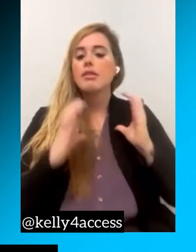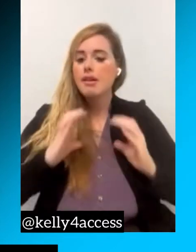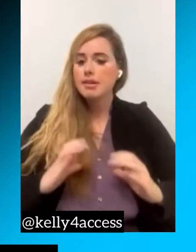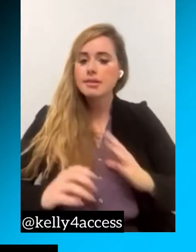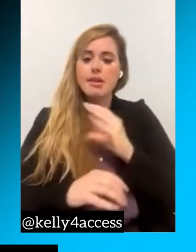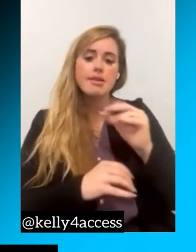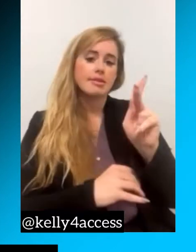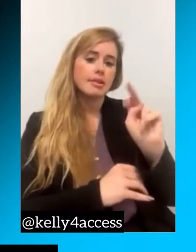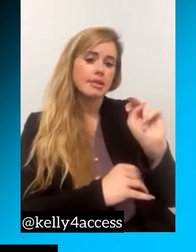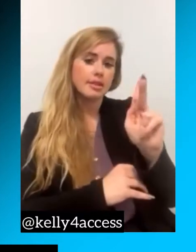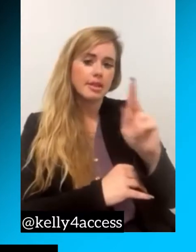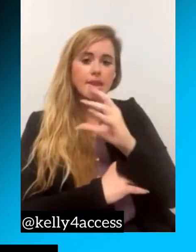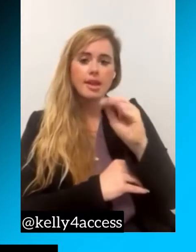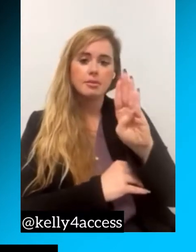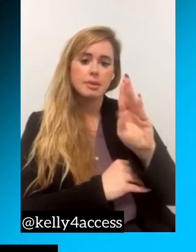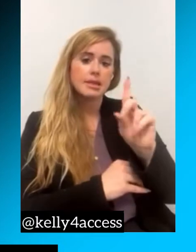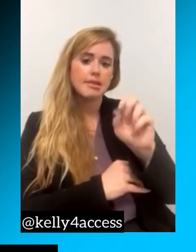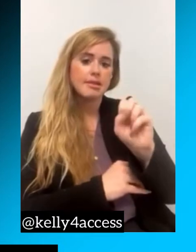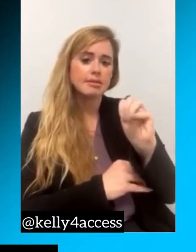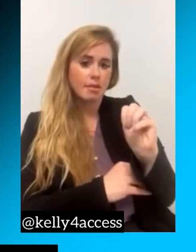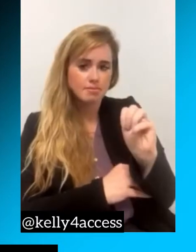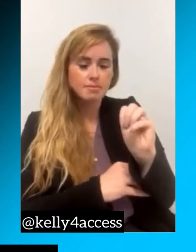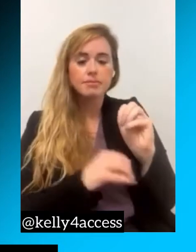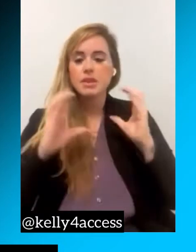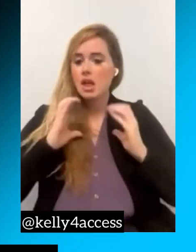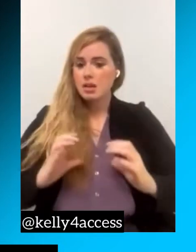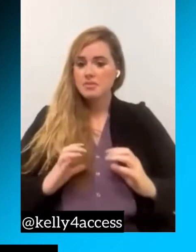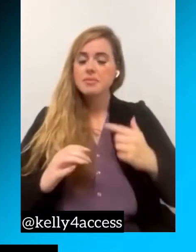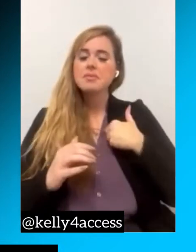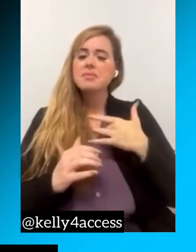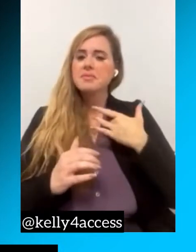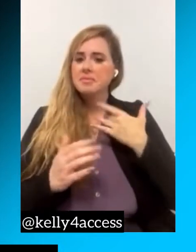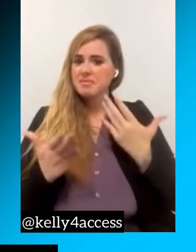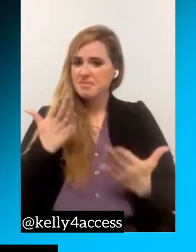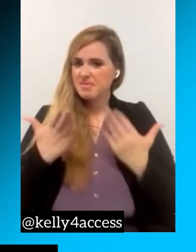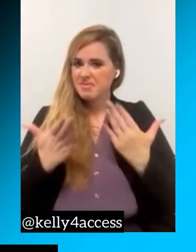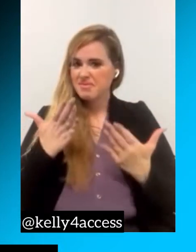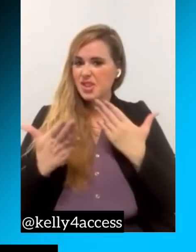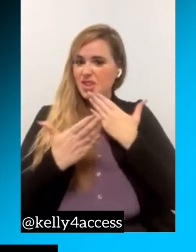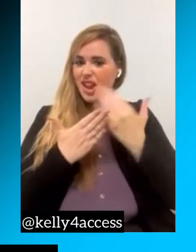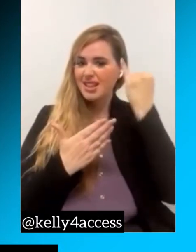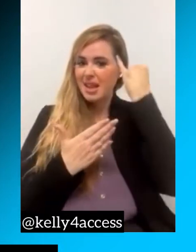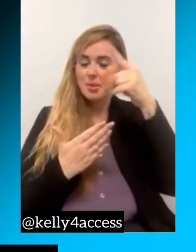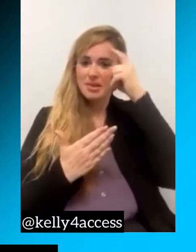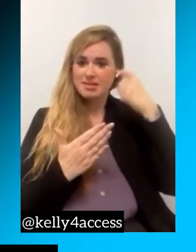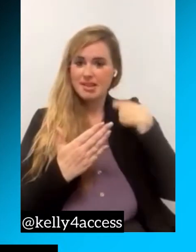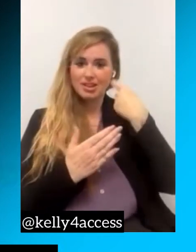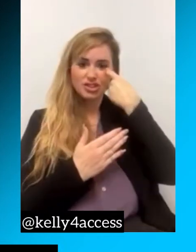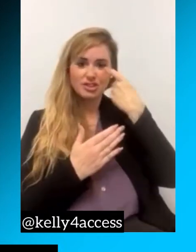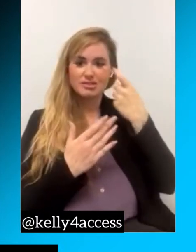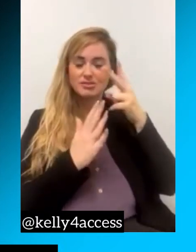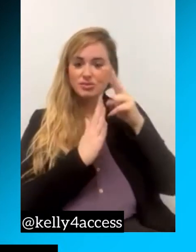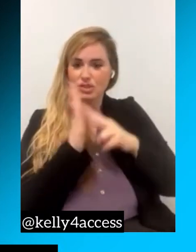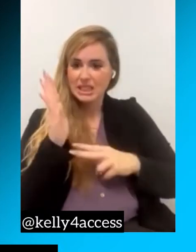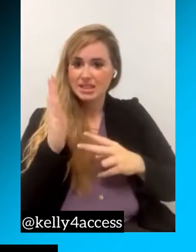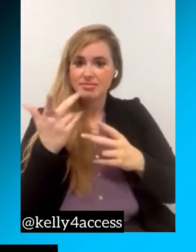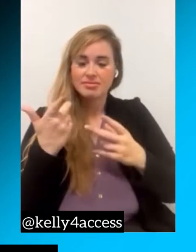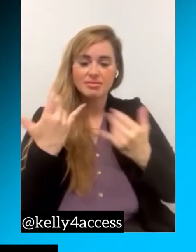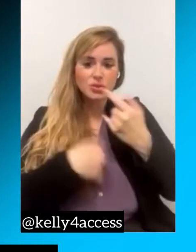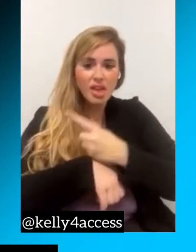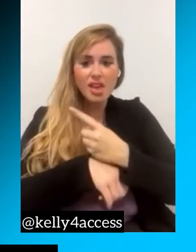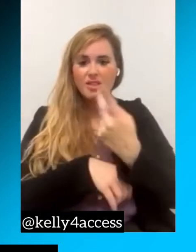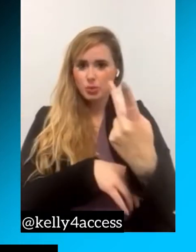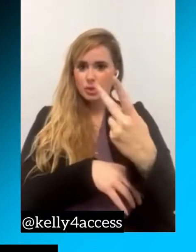clients. I'm thinking that it may be a good idea after reading what I wrote, what we read today and talked about earlier, Manu,